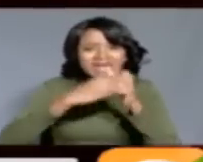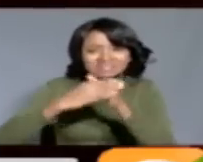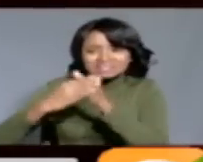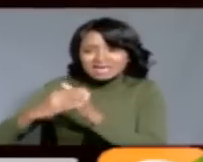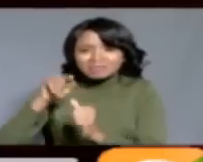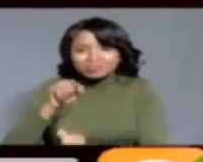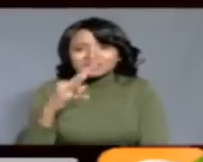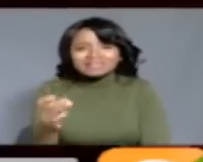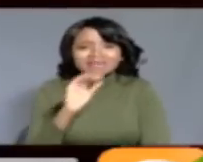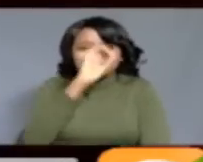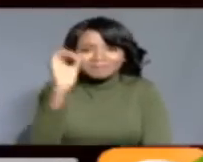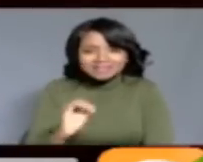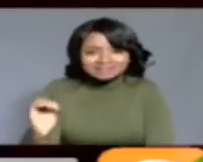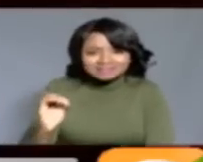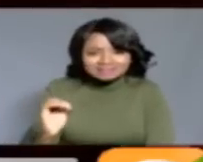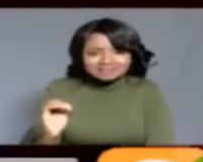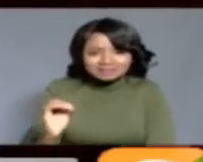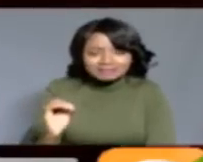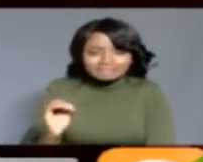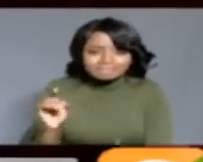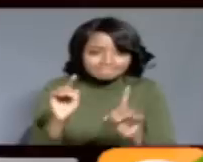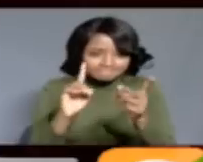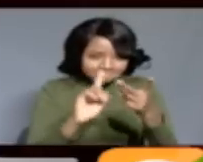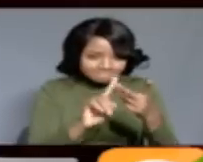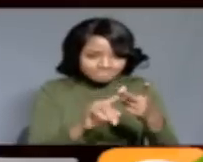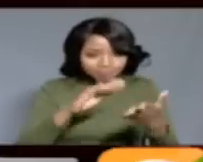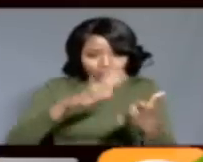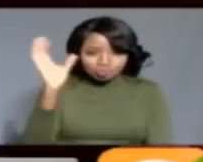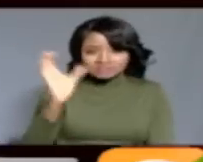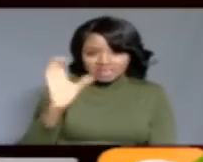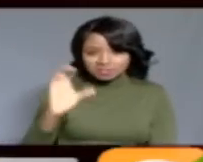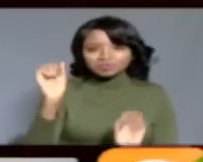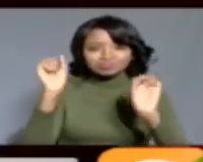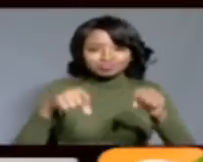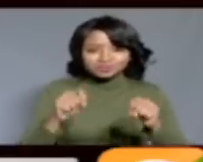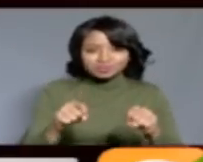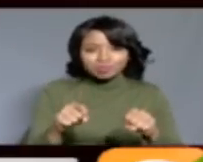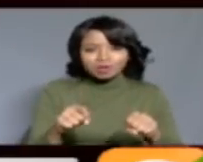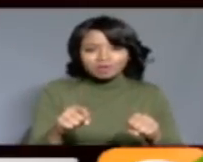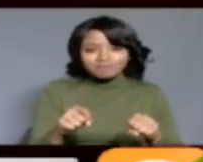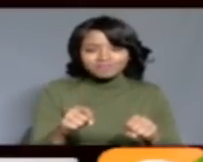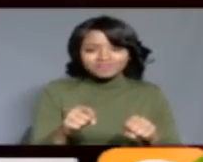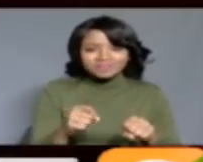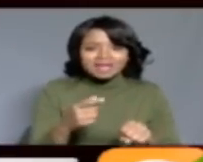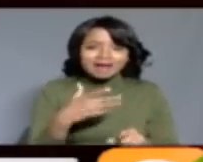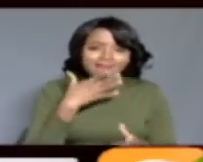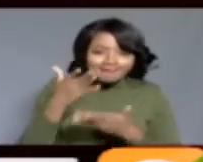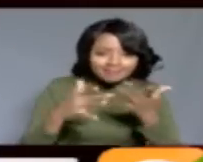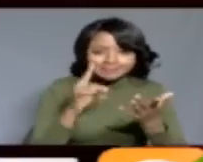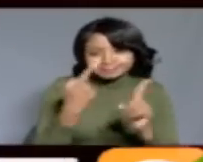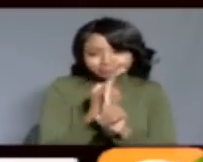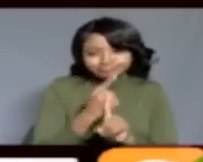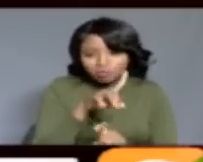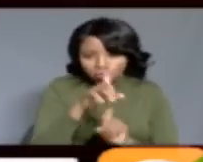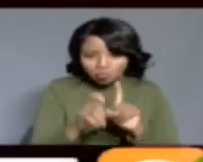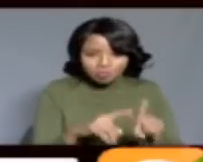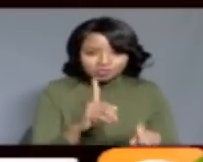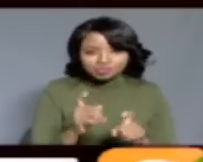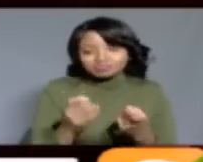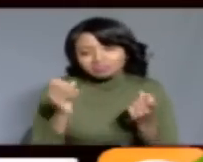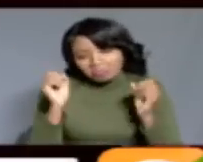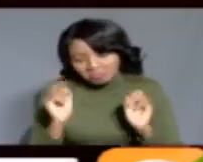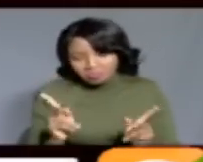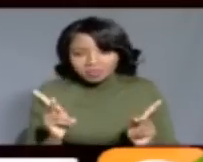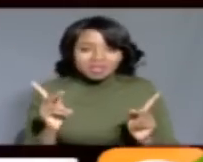99.3%. Secondly, most customers can immediately answer the necessary questions.